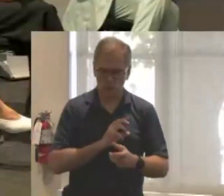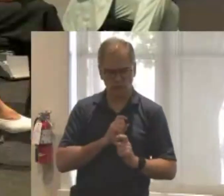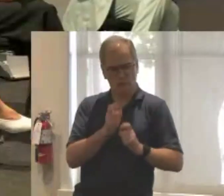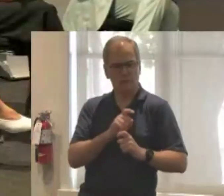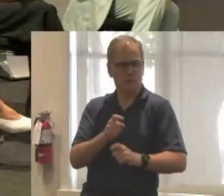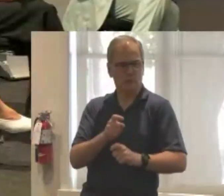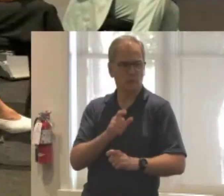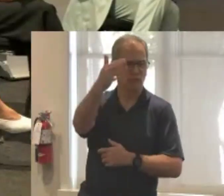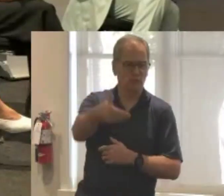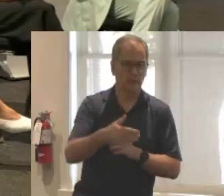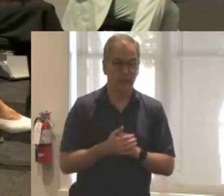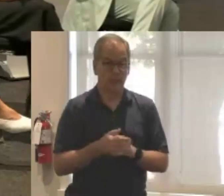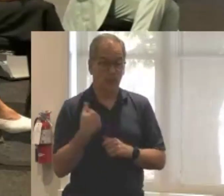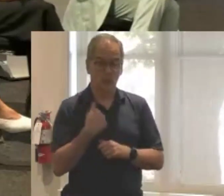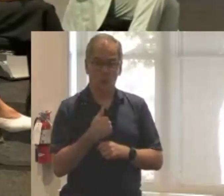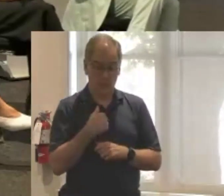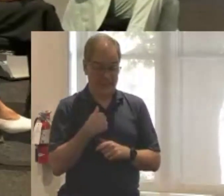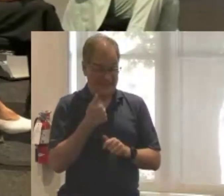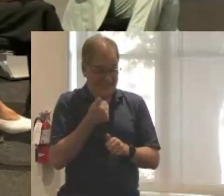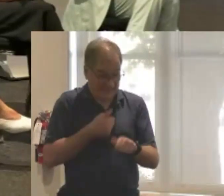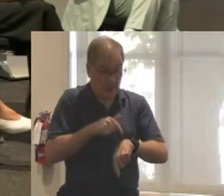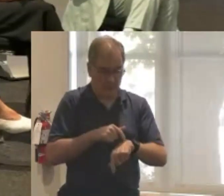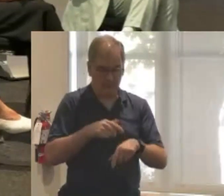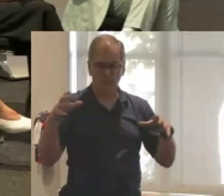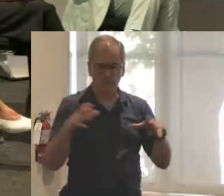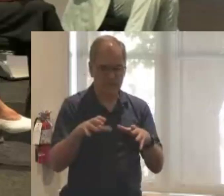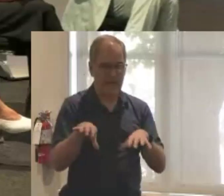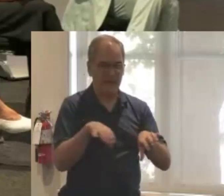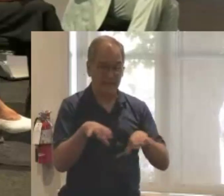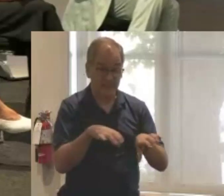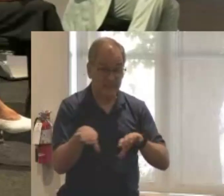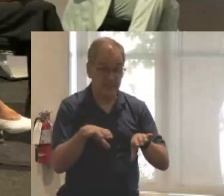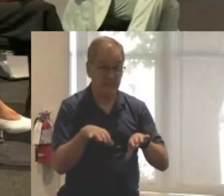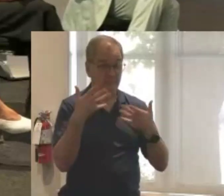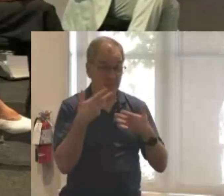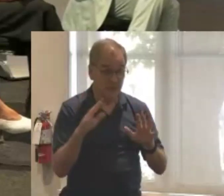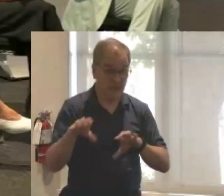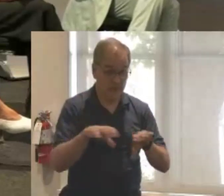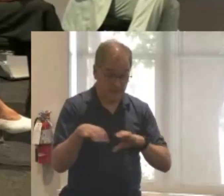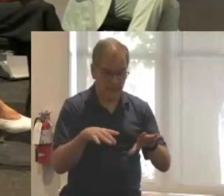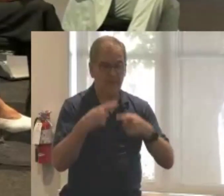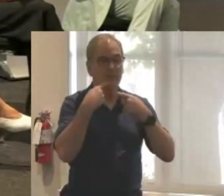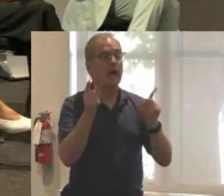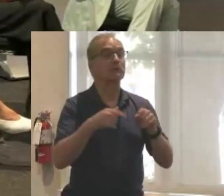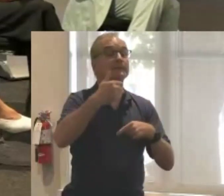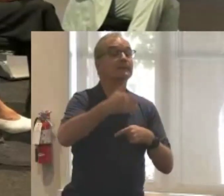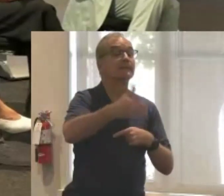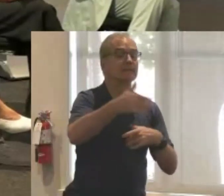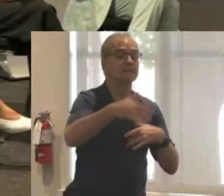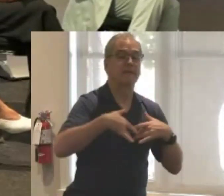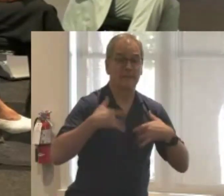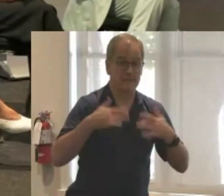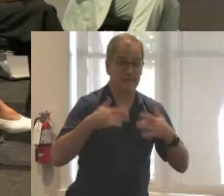we have this period of activities, and then we have announcements and upcoming events. And when we do the announcements now, what we like